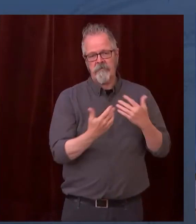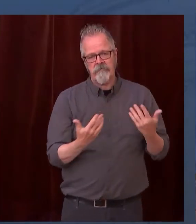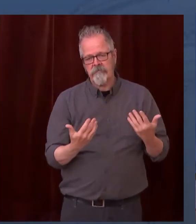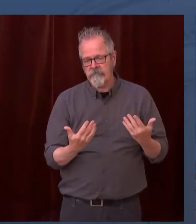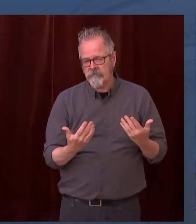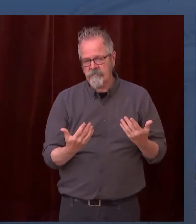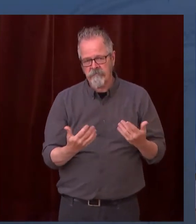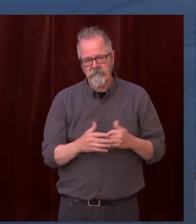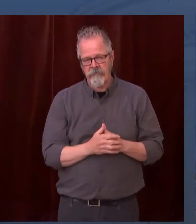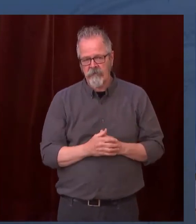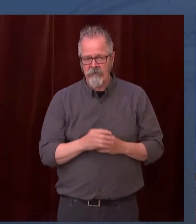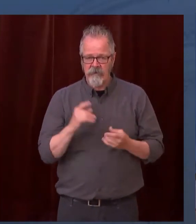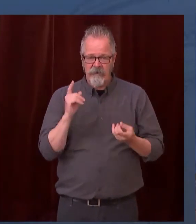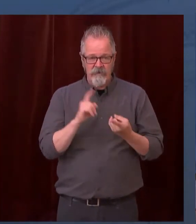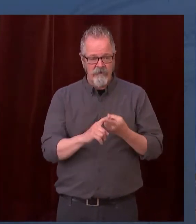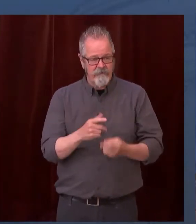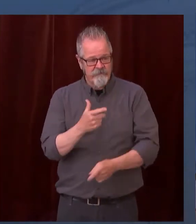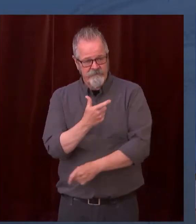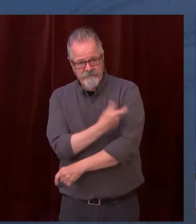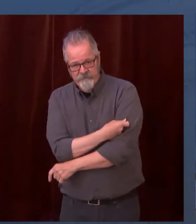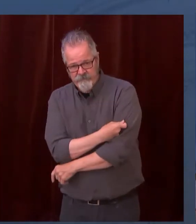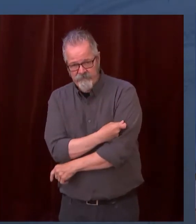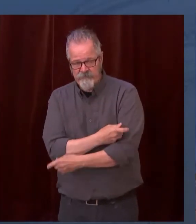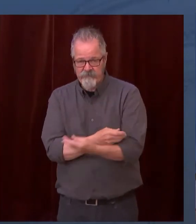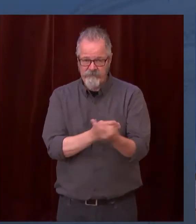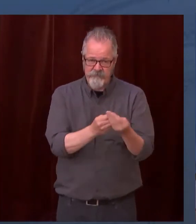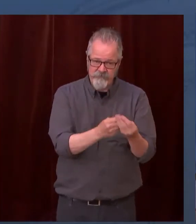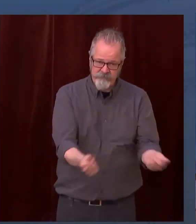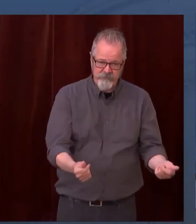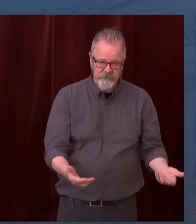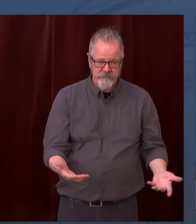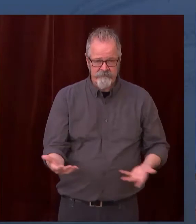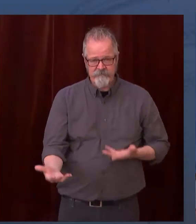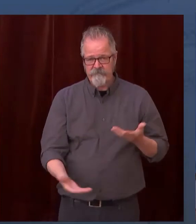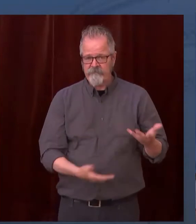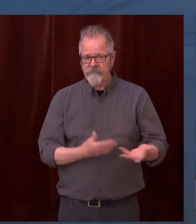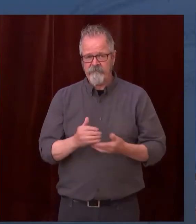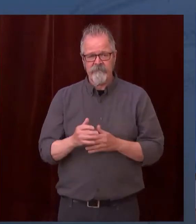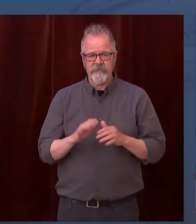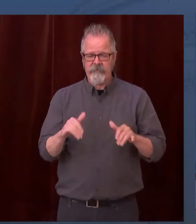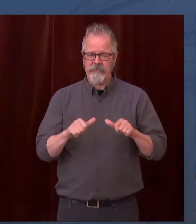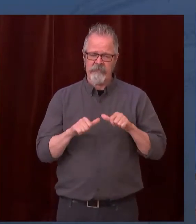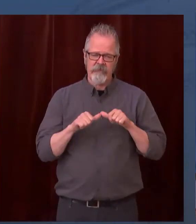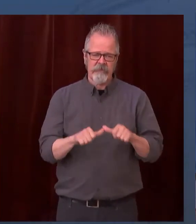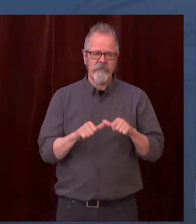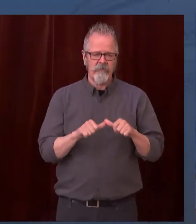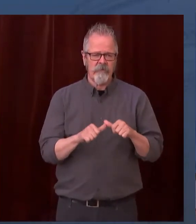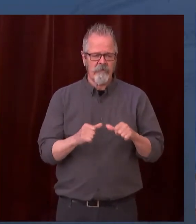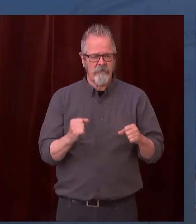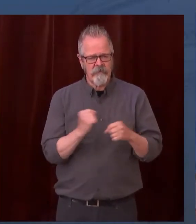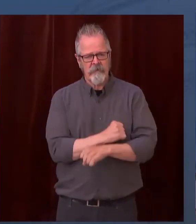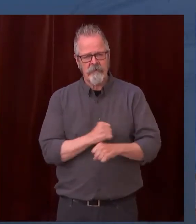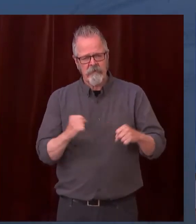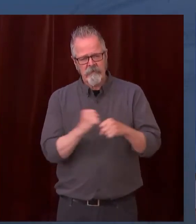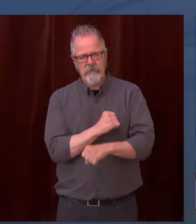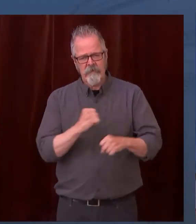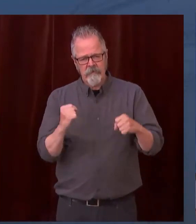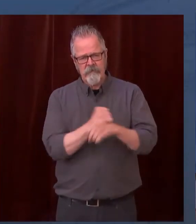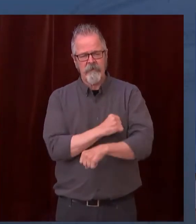this fight is going to continue. But we're stronger today than we were yesterday because we're taking more steps. And you